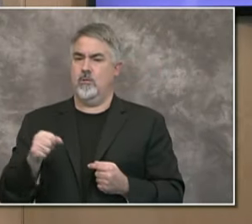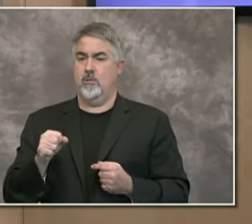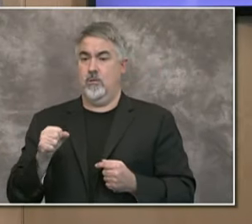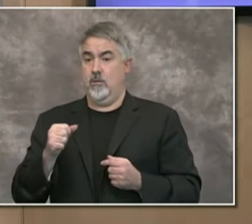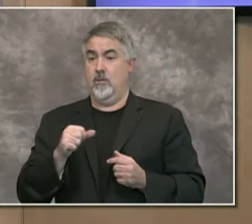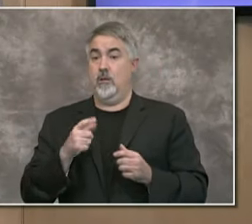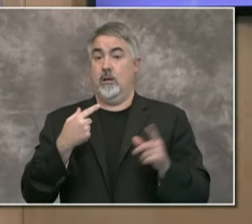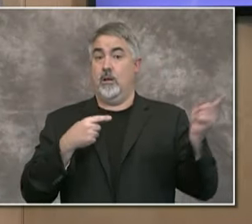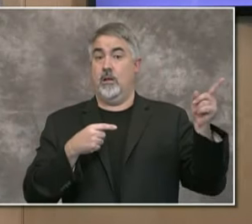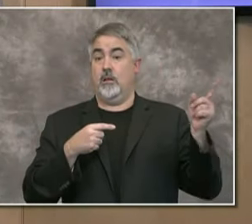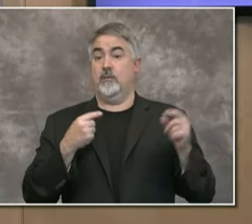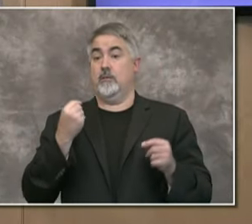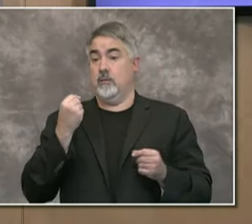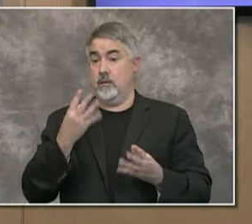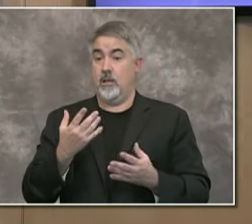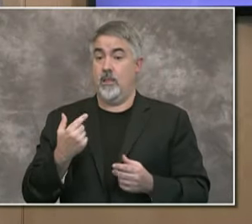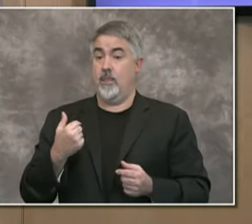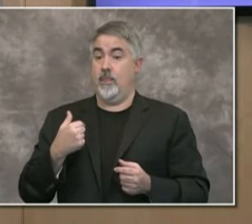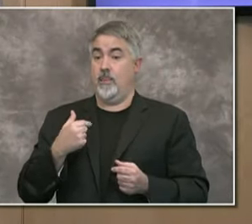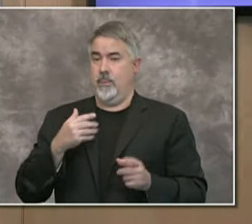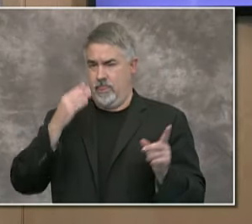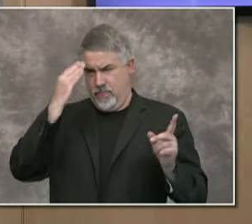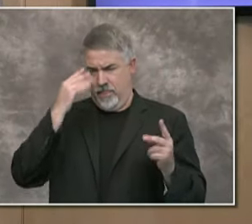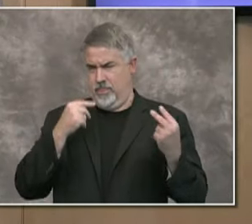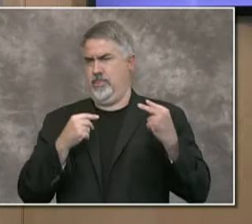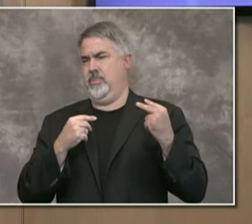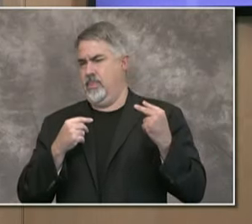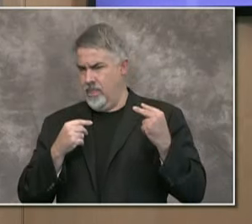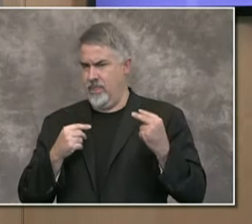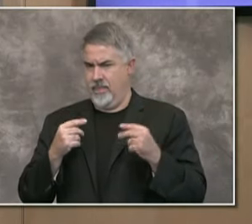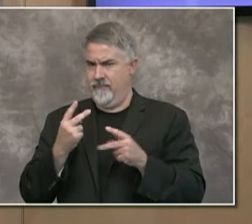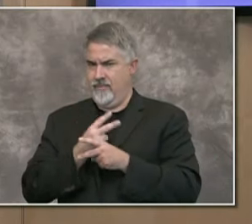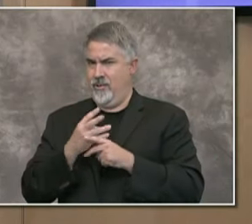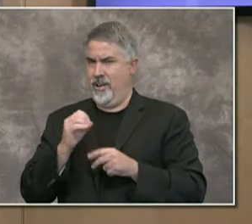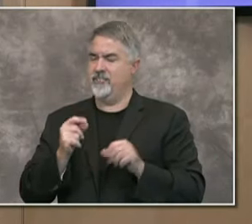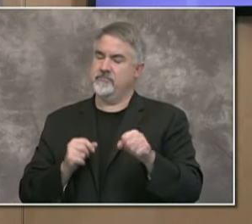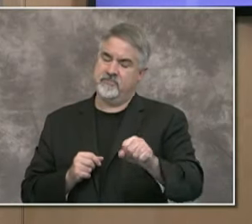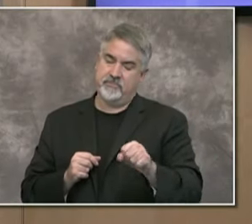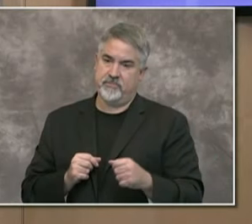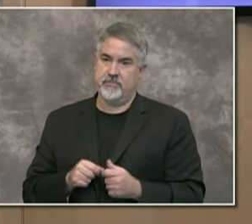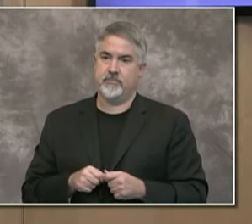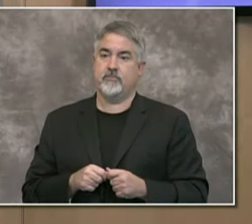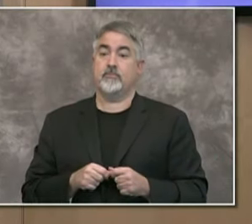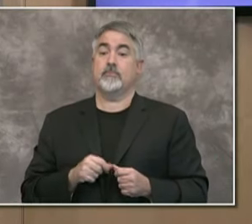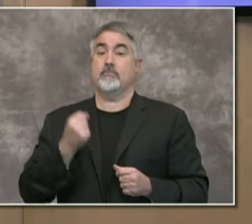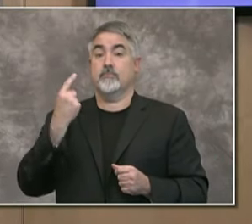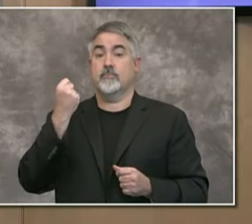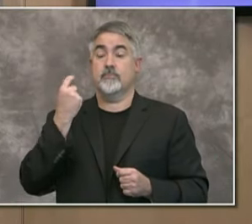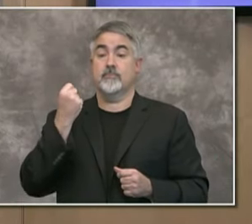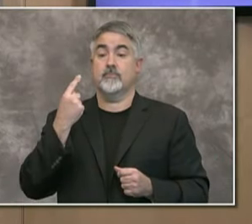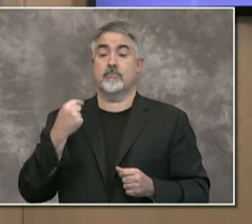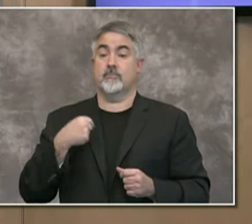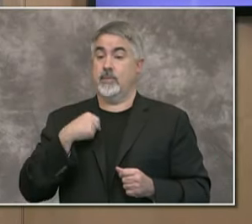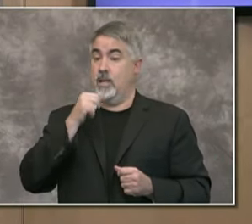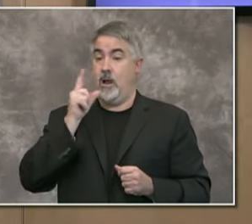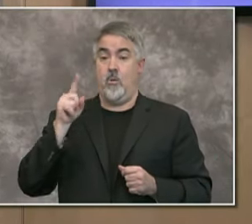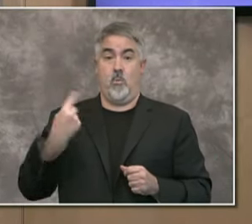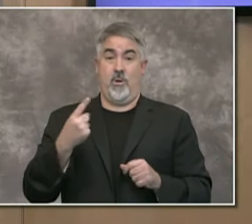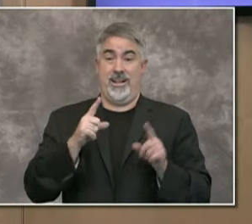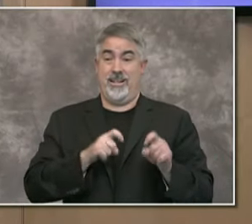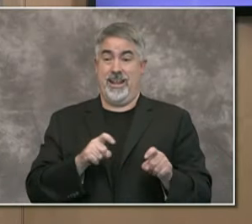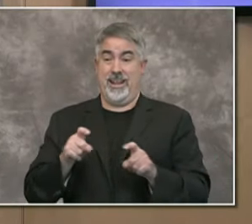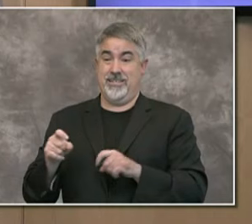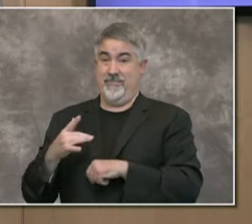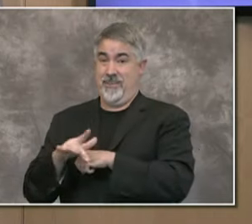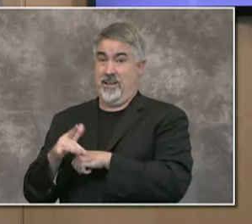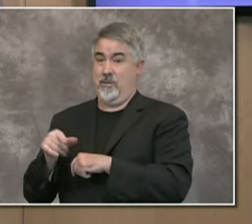sort of sense and gestalt that you're getting. I will say that it is not just the availability of testing. The other thing